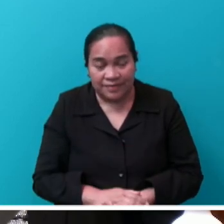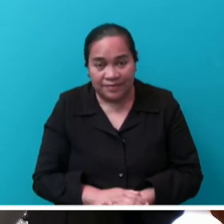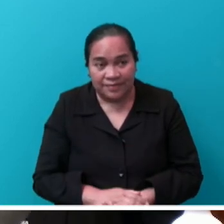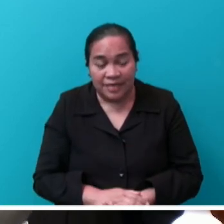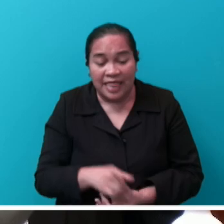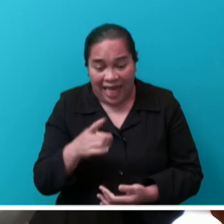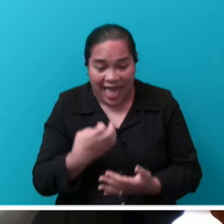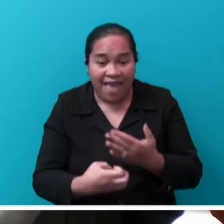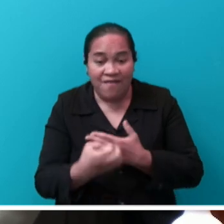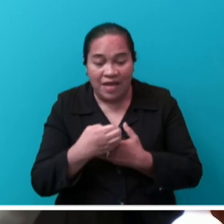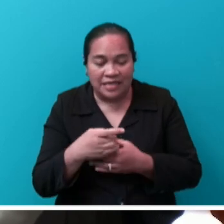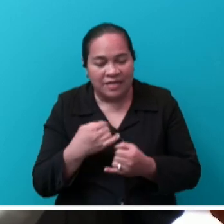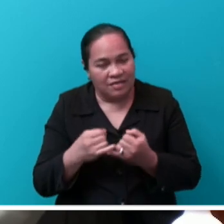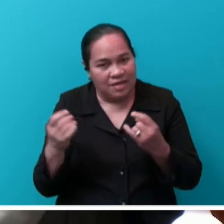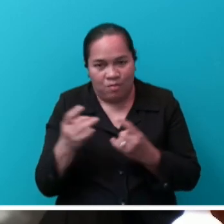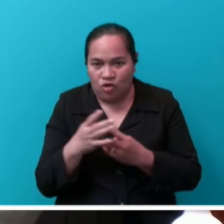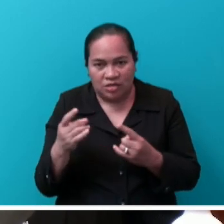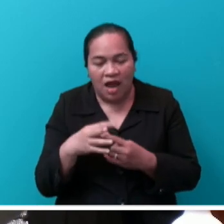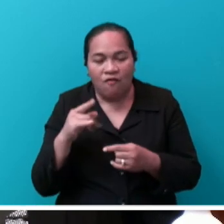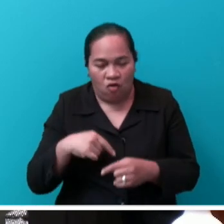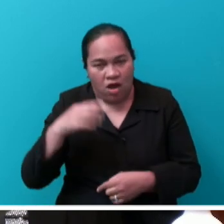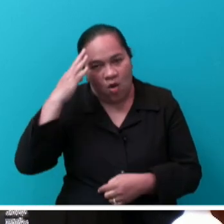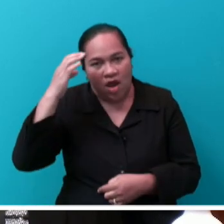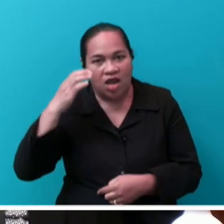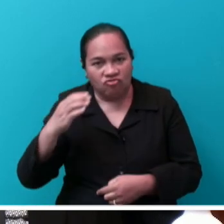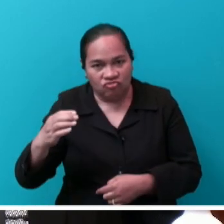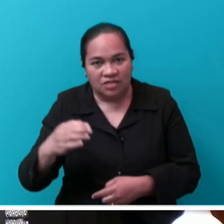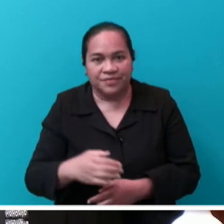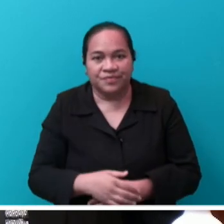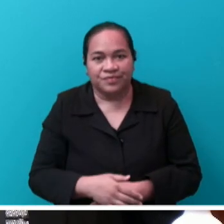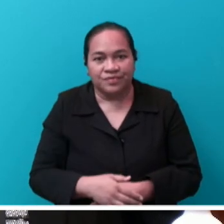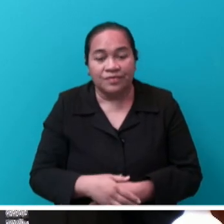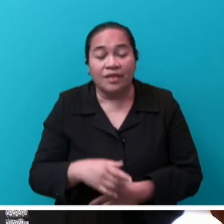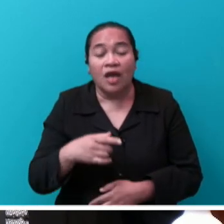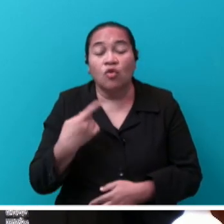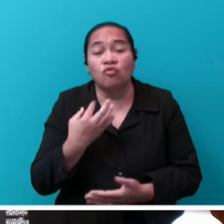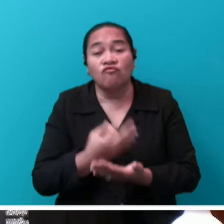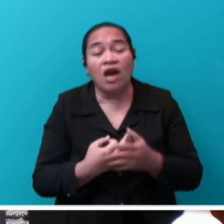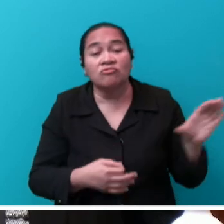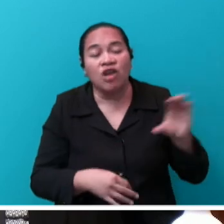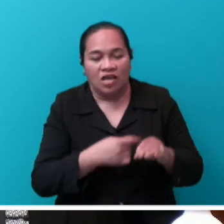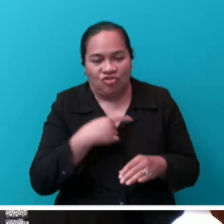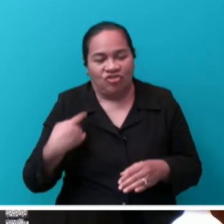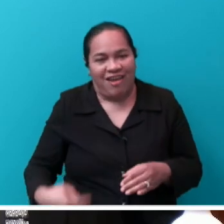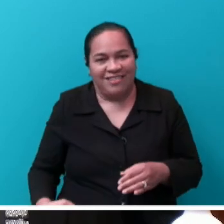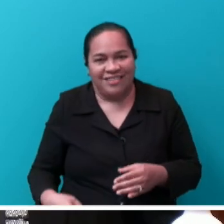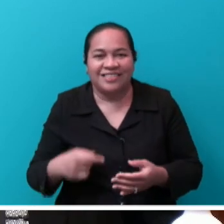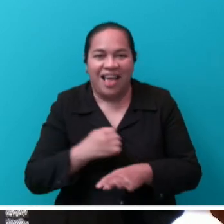event is normally quite an important event for the country. It was funded by the Chinese government,